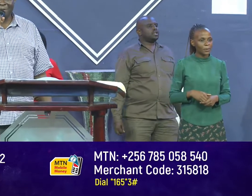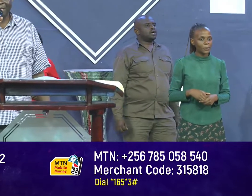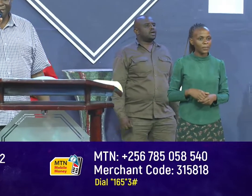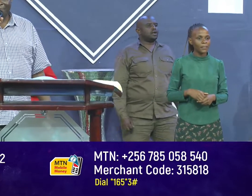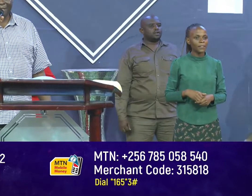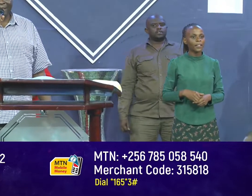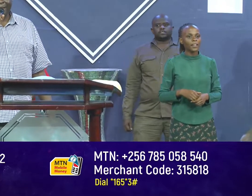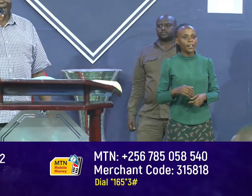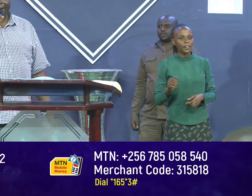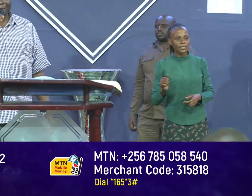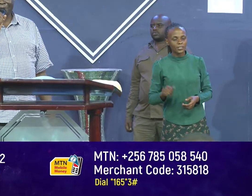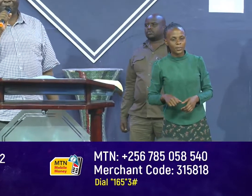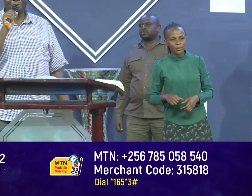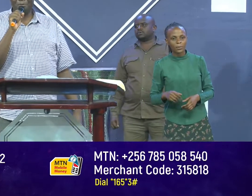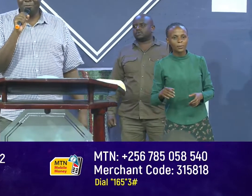Asobola,